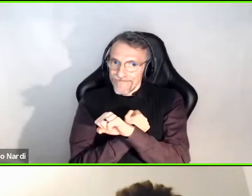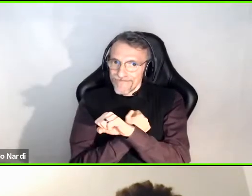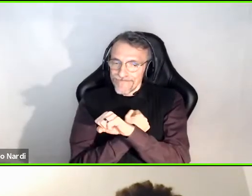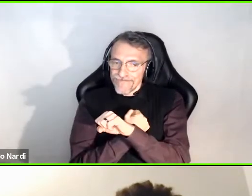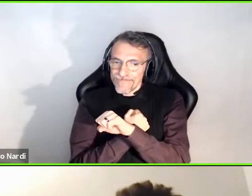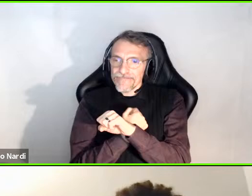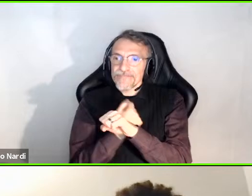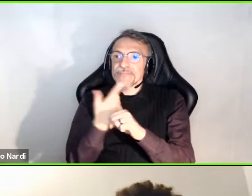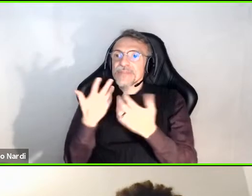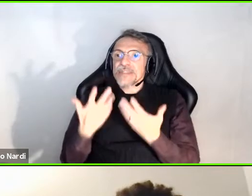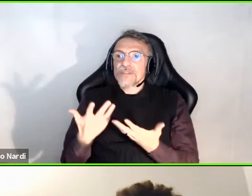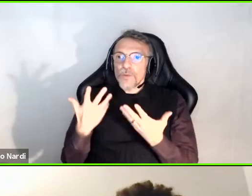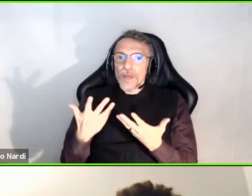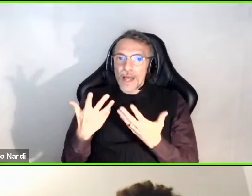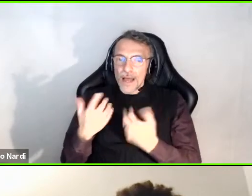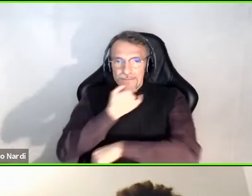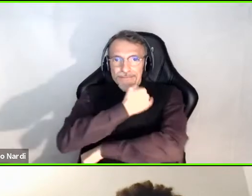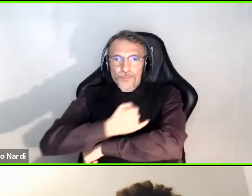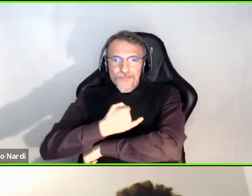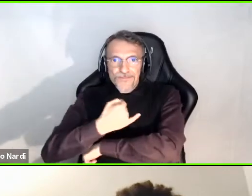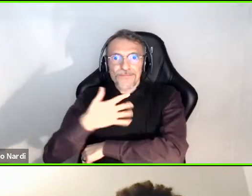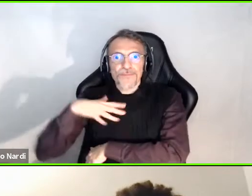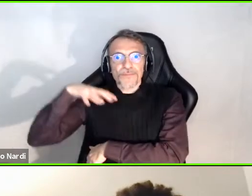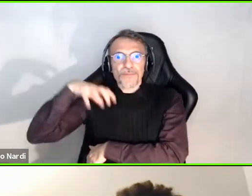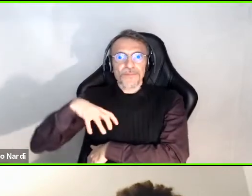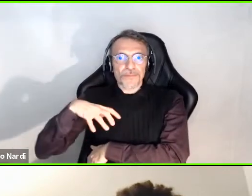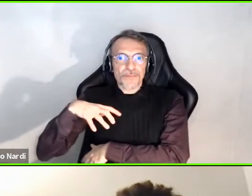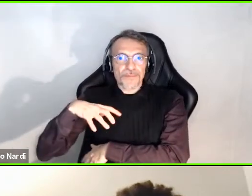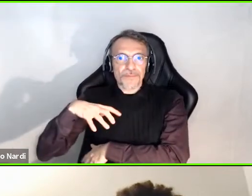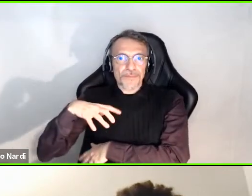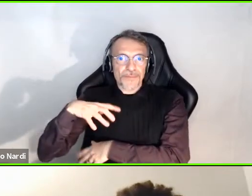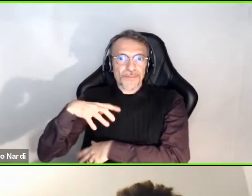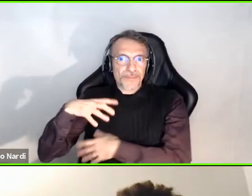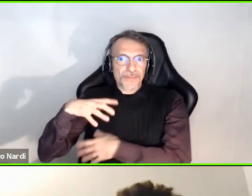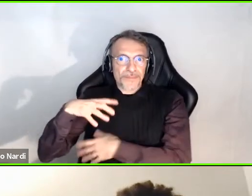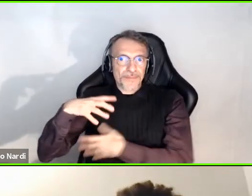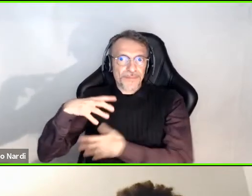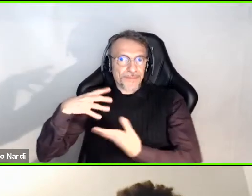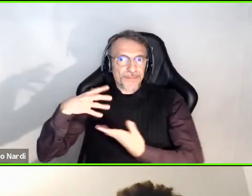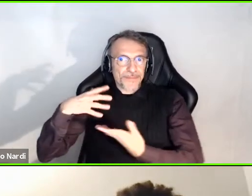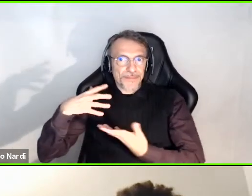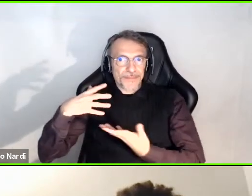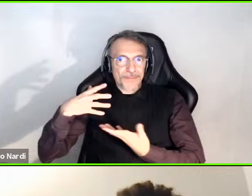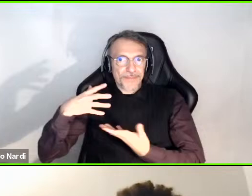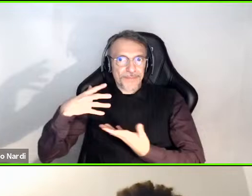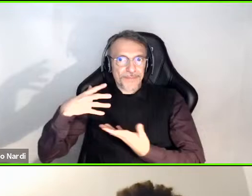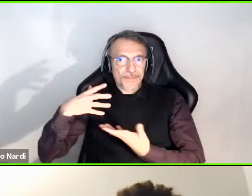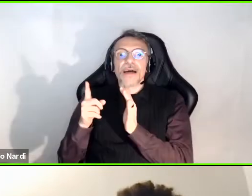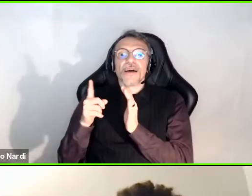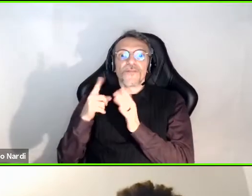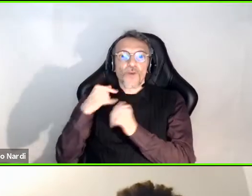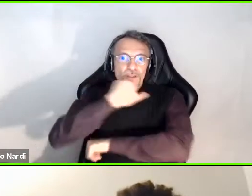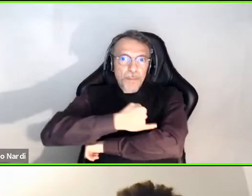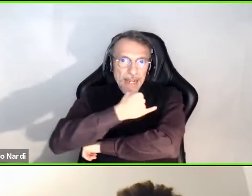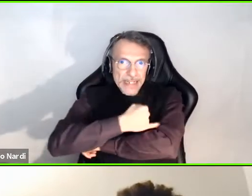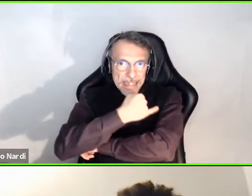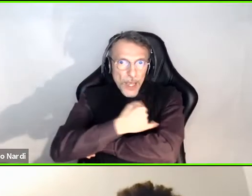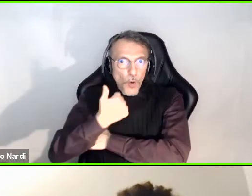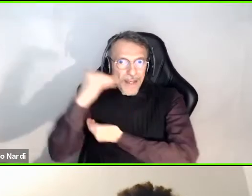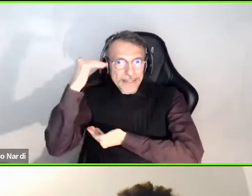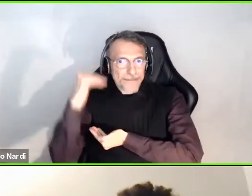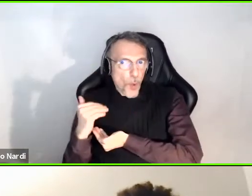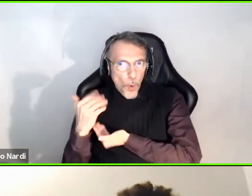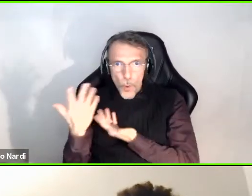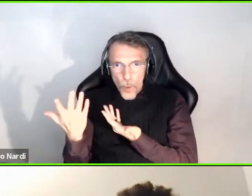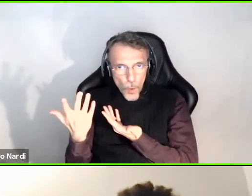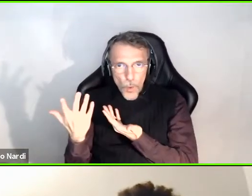we are in a weaker position. We already have external vulnerabilities. Our reserve positions are already low. And